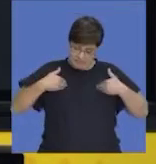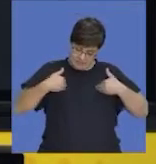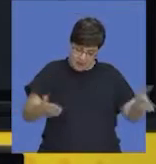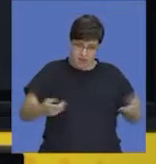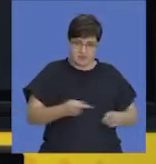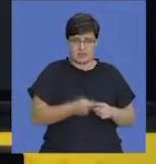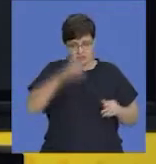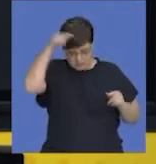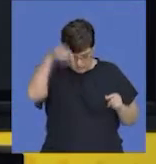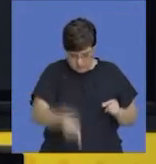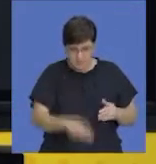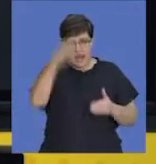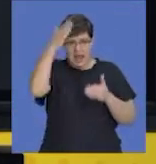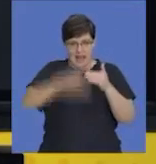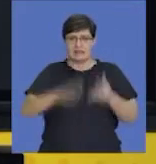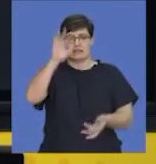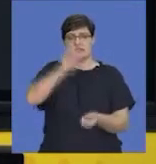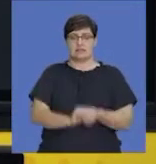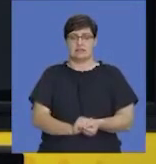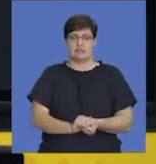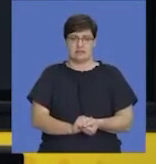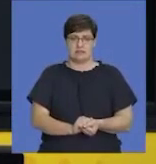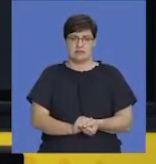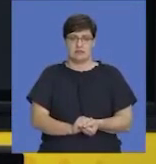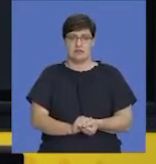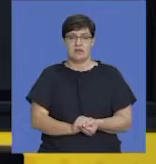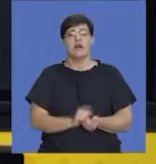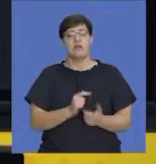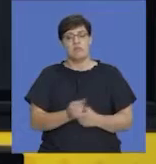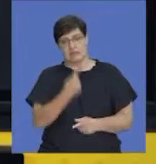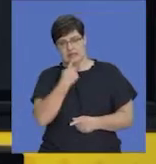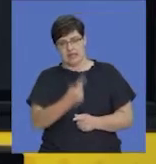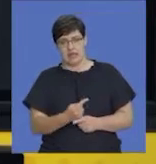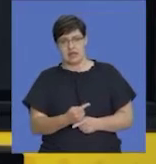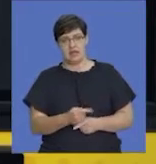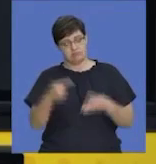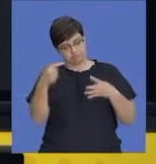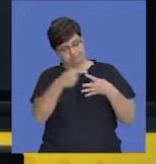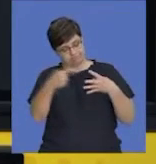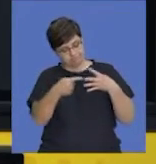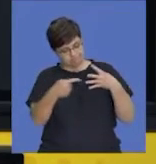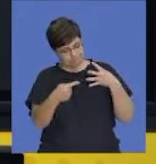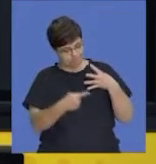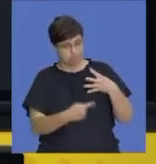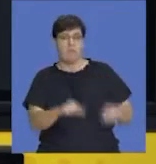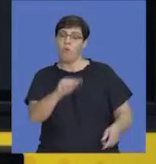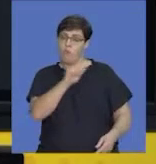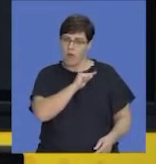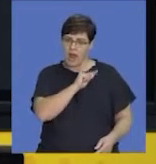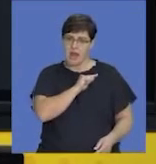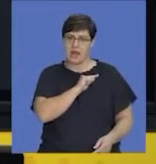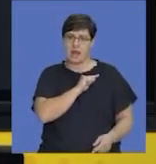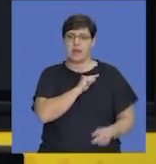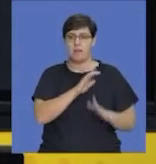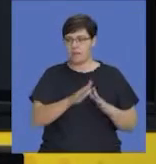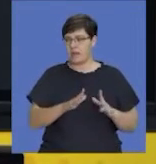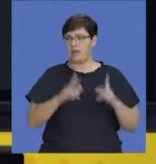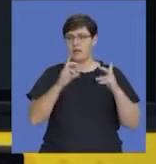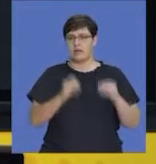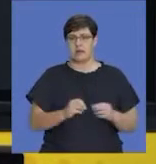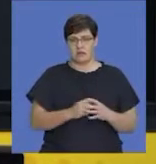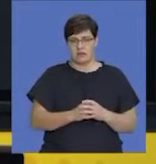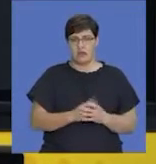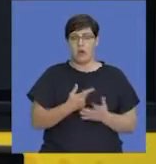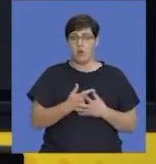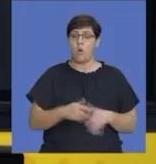to the concluding paragraph, where you basically indicate that these are the reasons why you are against the topic. So it's very, very